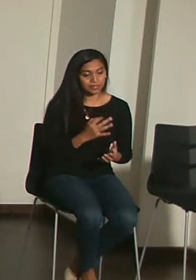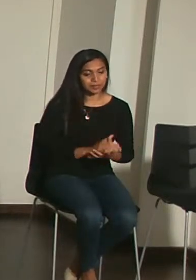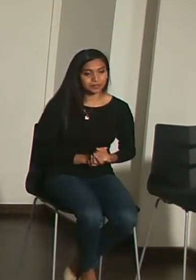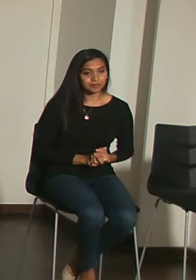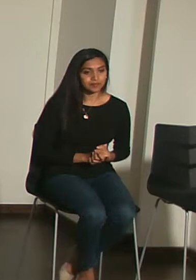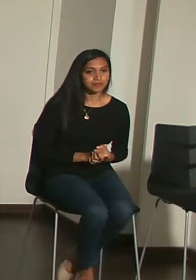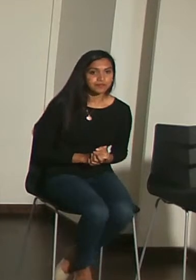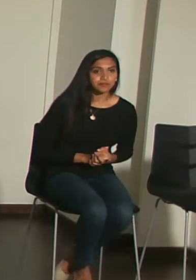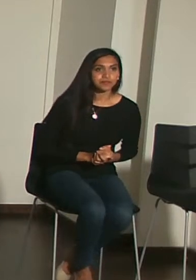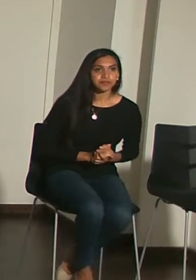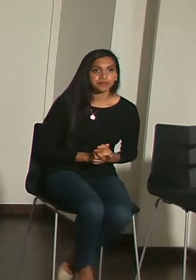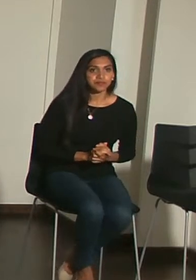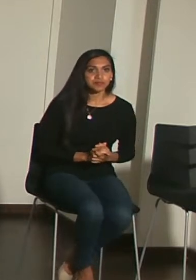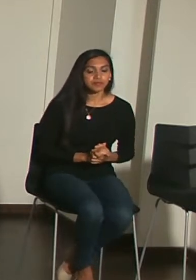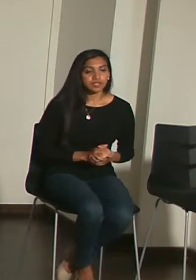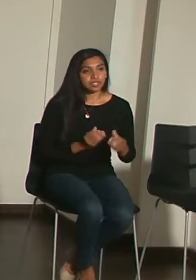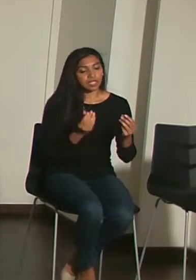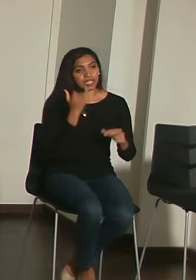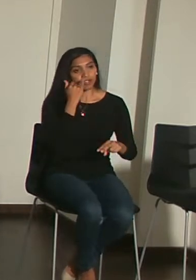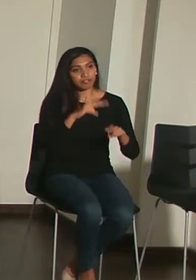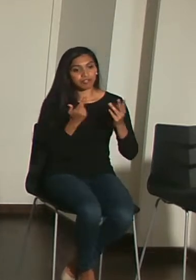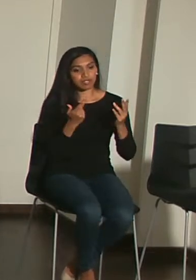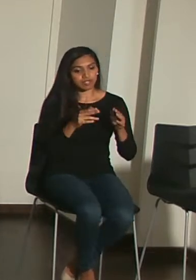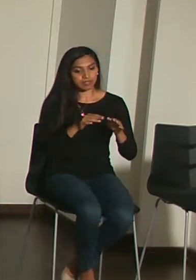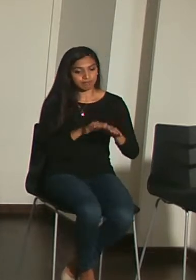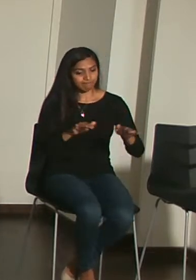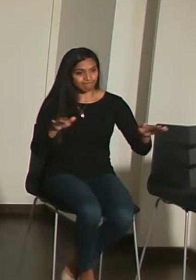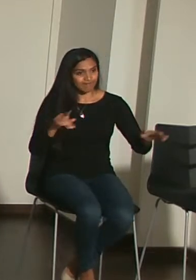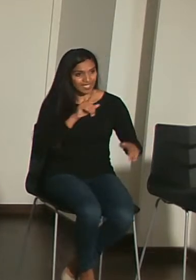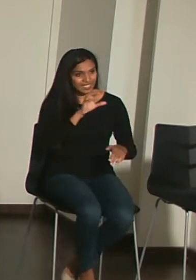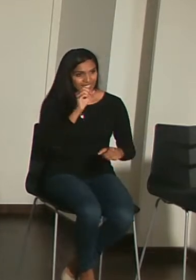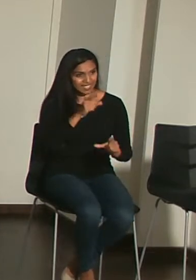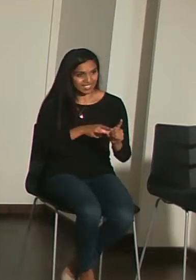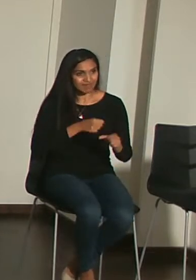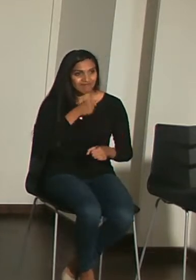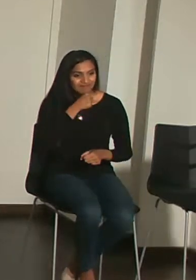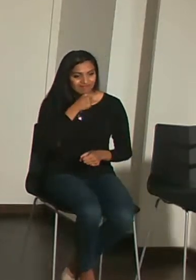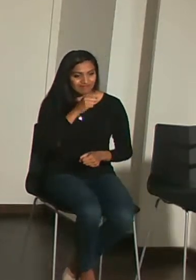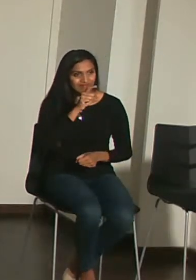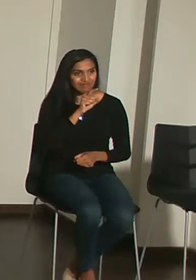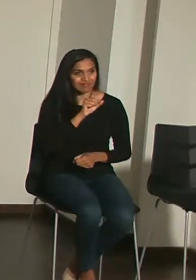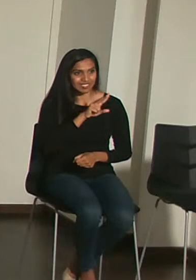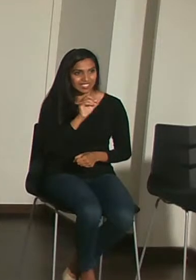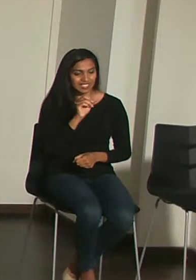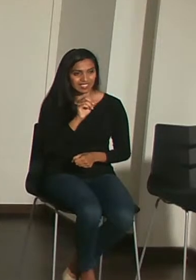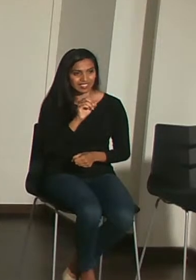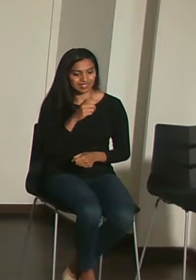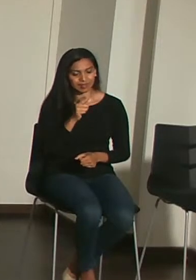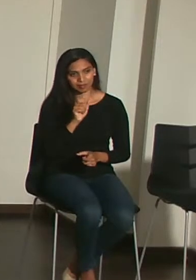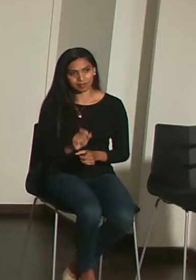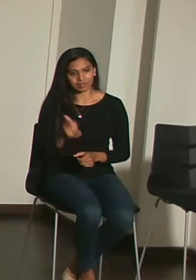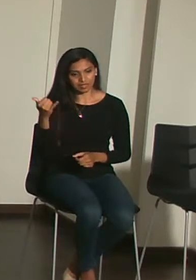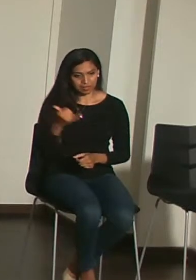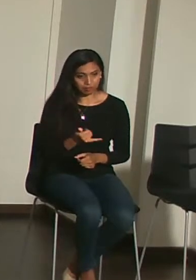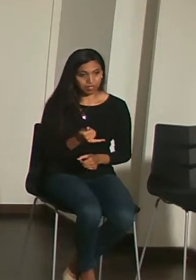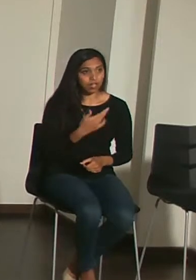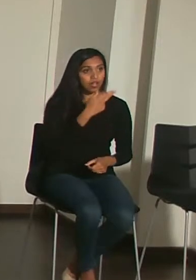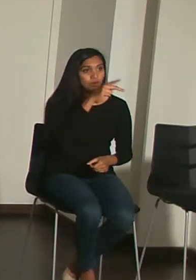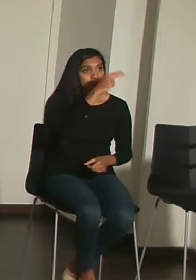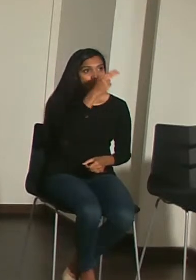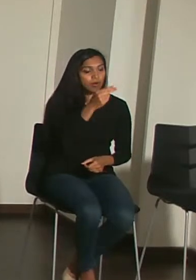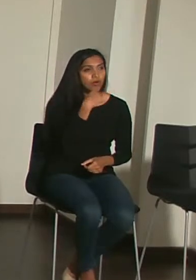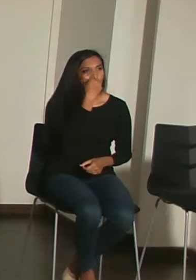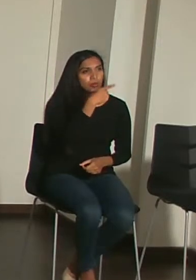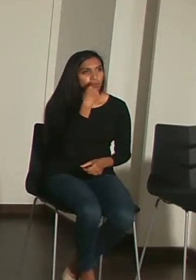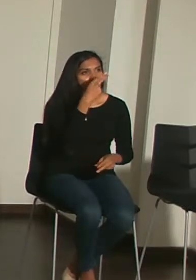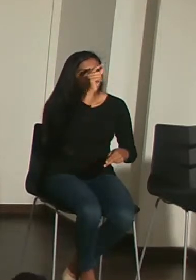when a school group comes in, a 10-year-old, if they remember George Keith's name, that's achievement enough.